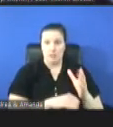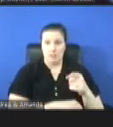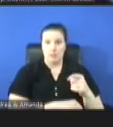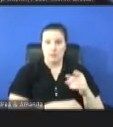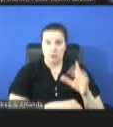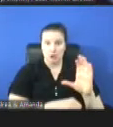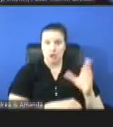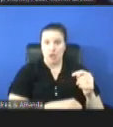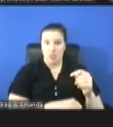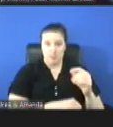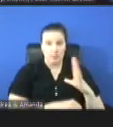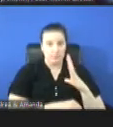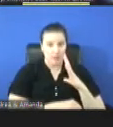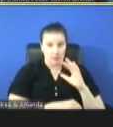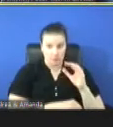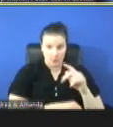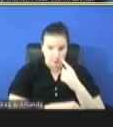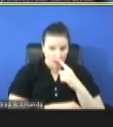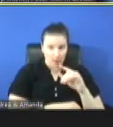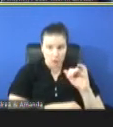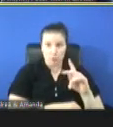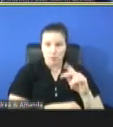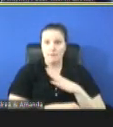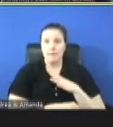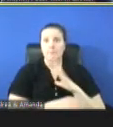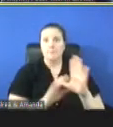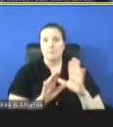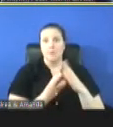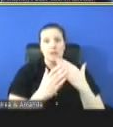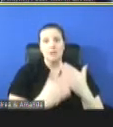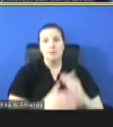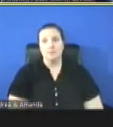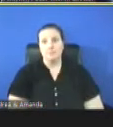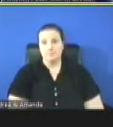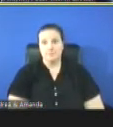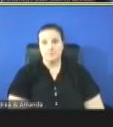the chat. Is that okay, Judith? Yes, please. That would be great. Okay, thank you.